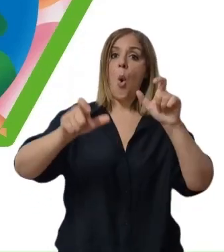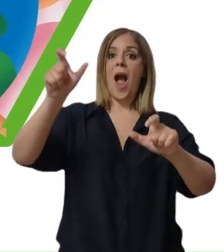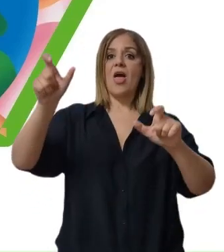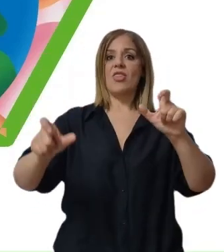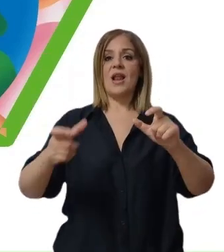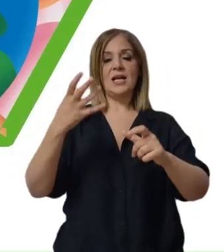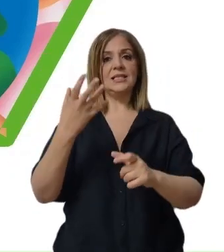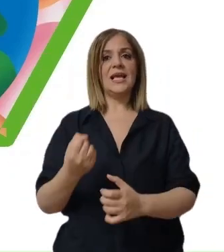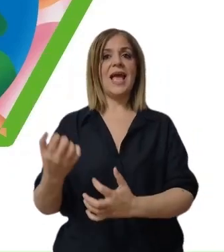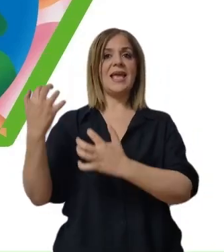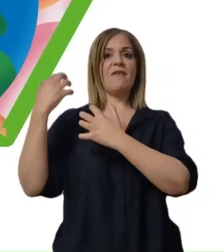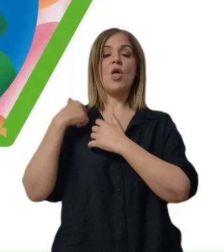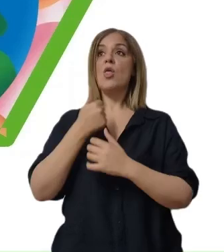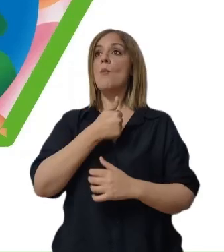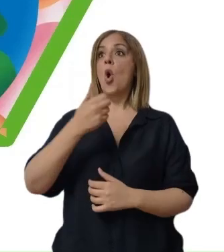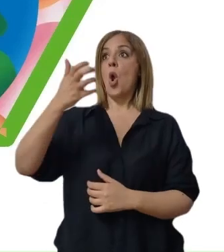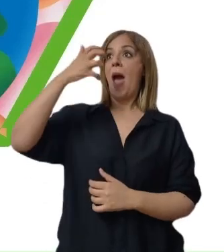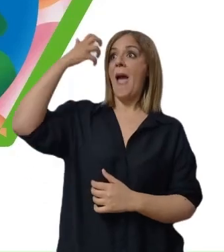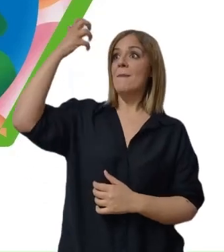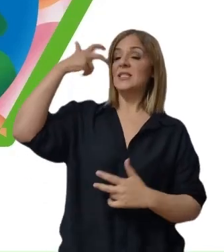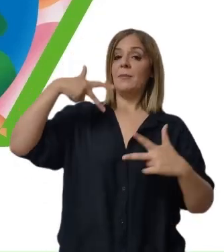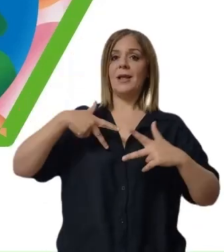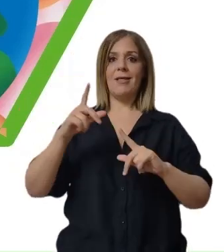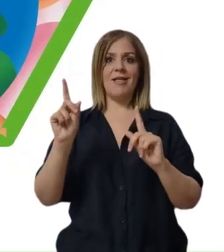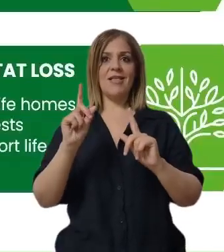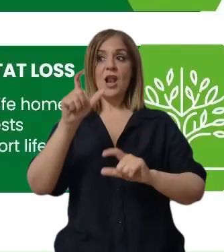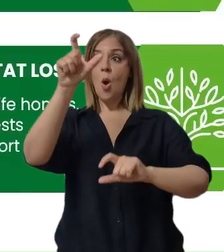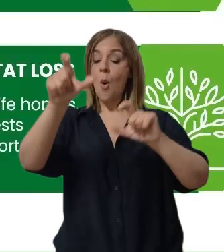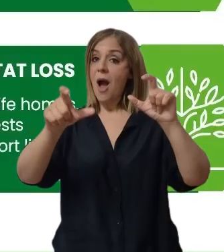just scientists or governments.